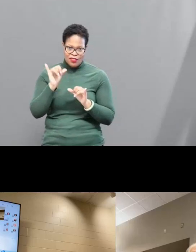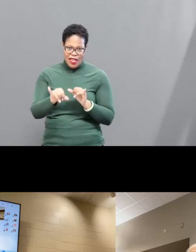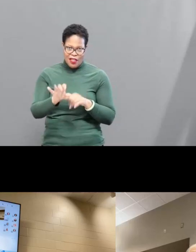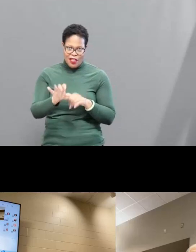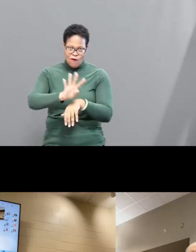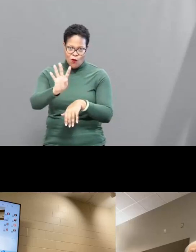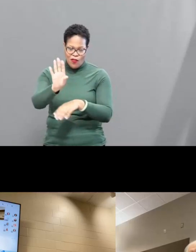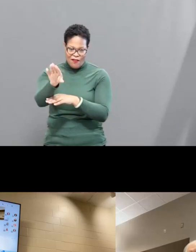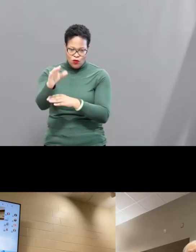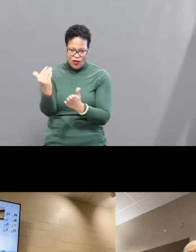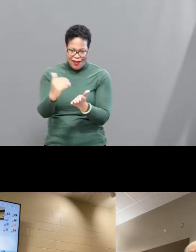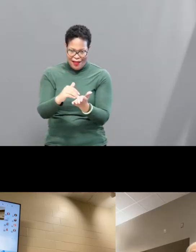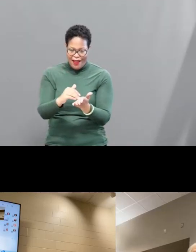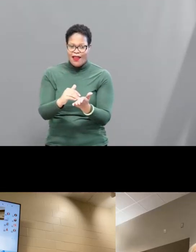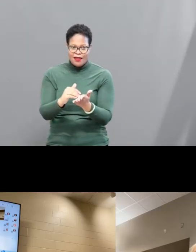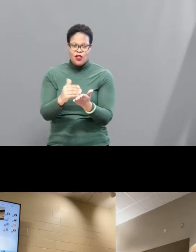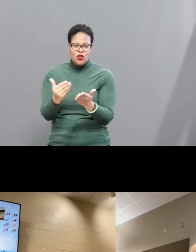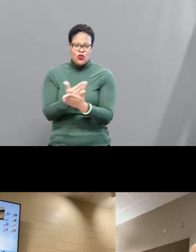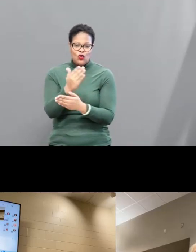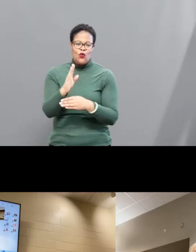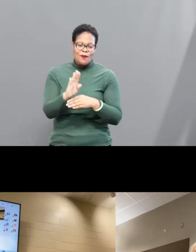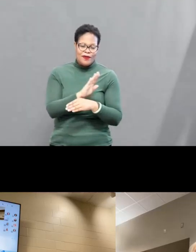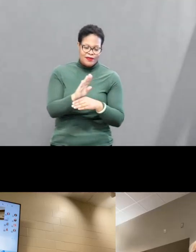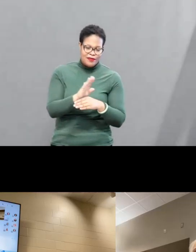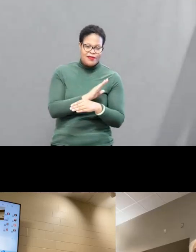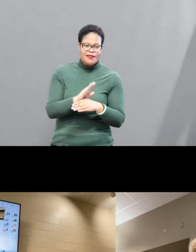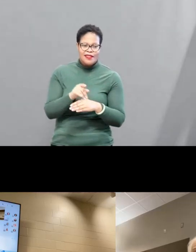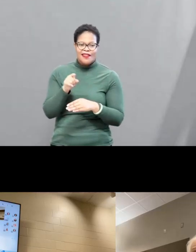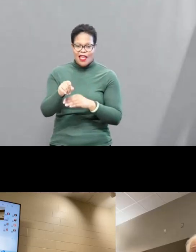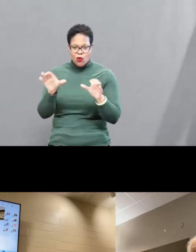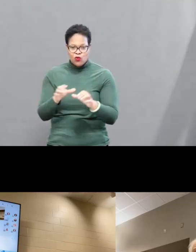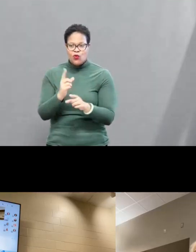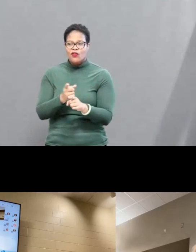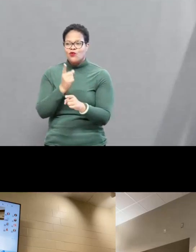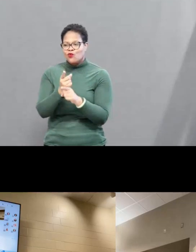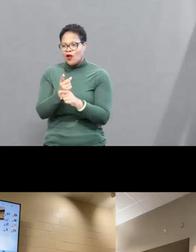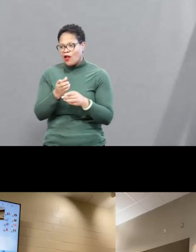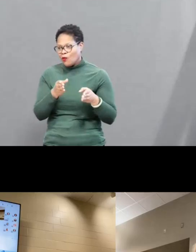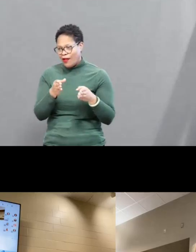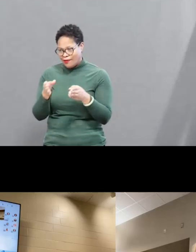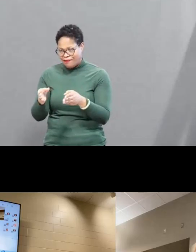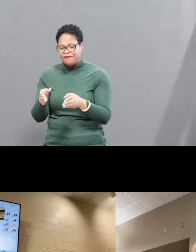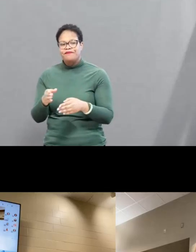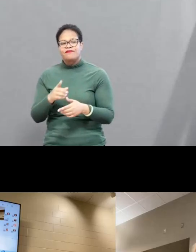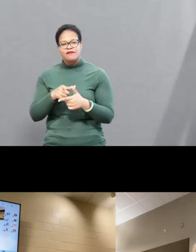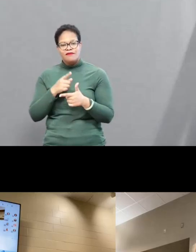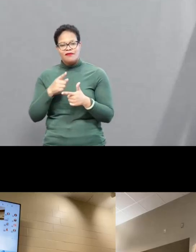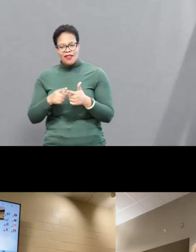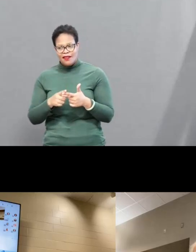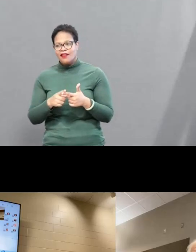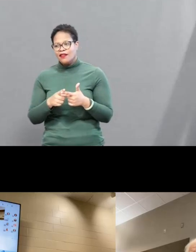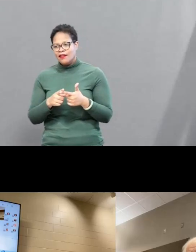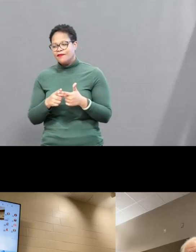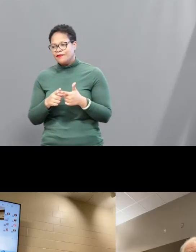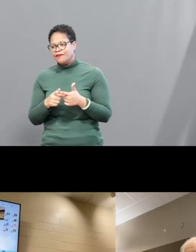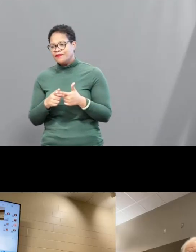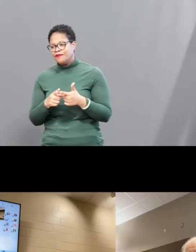o'clock again because it'll be new business and they will do it the right way. And then I feel with the